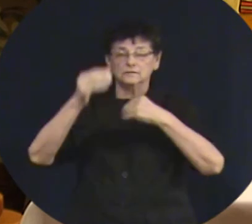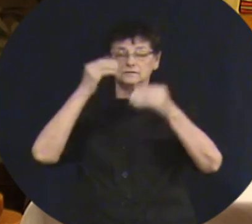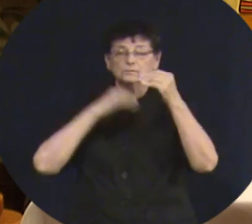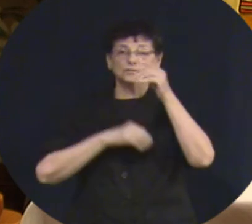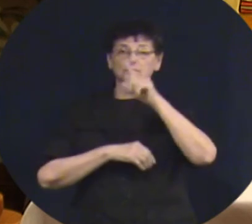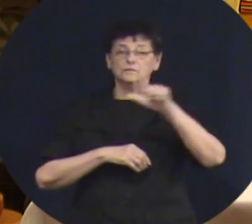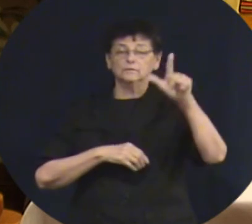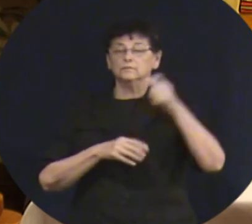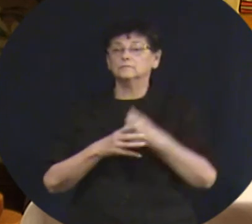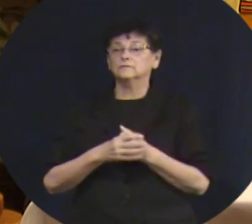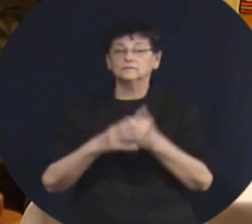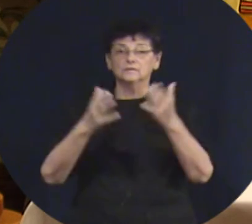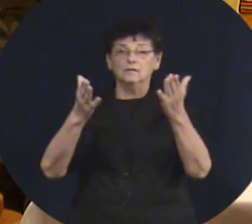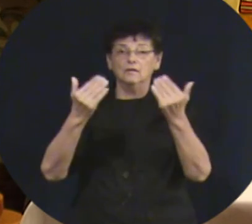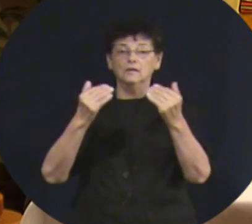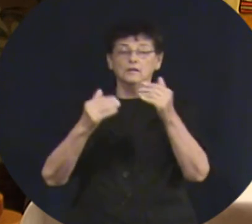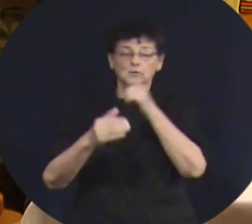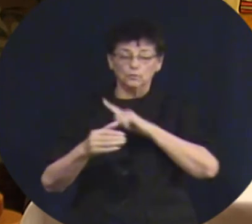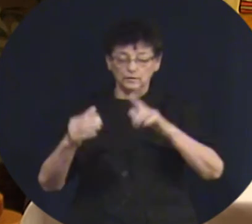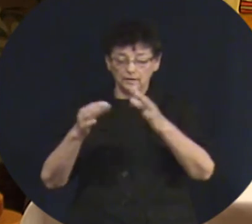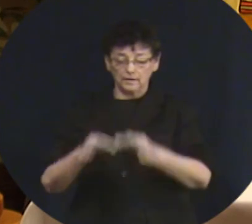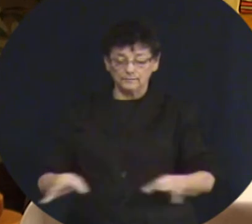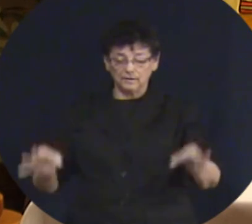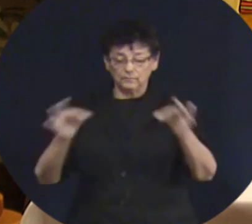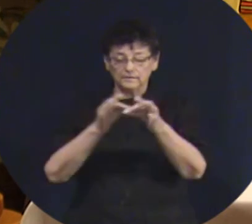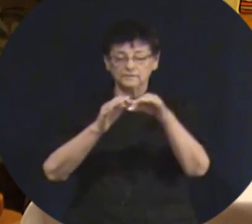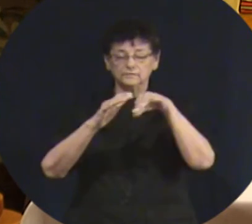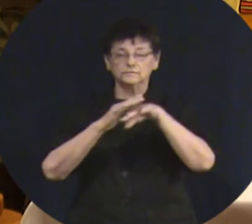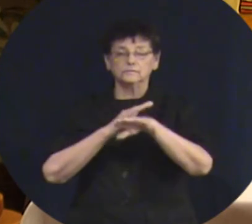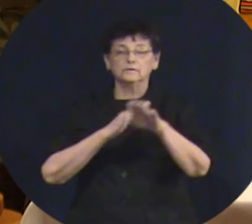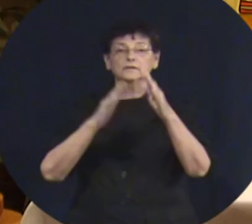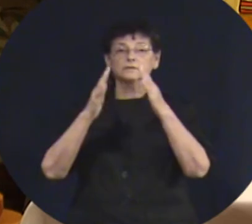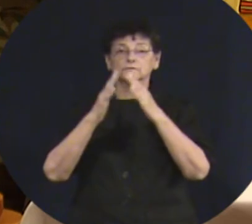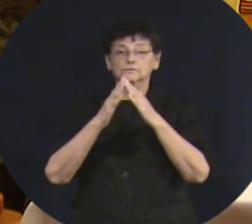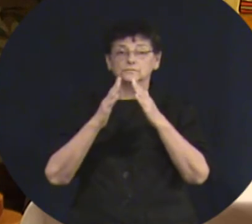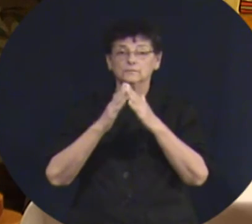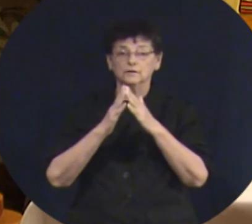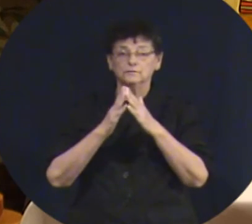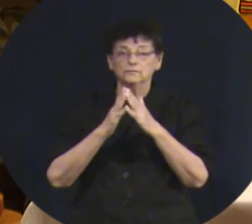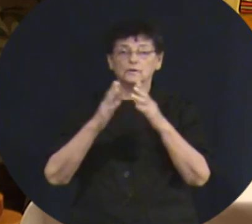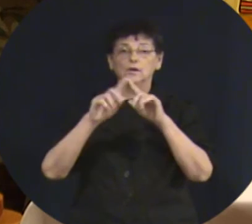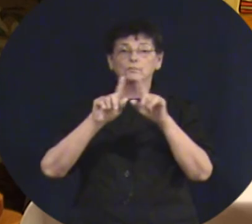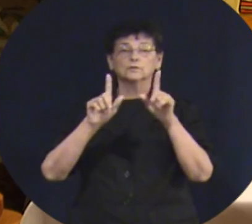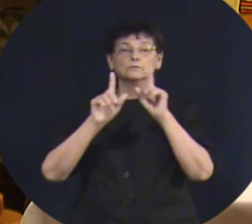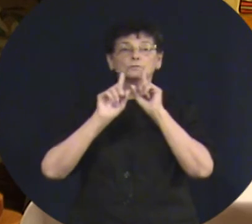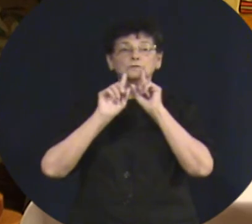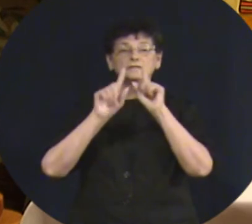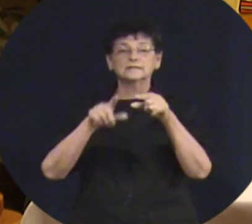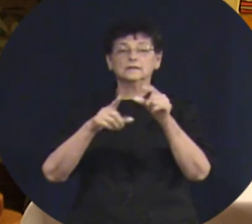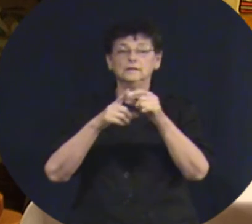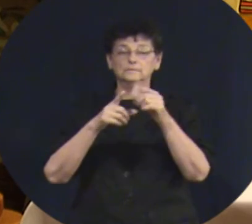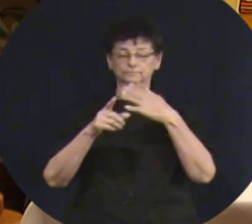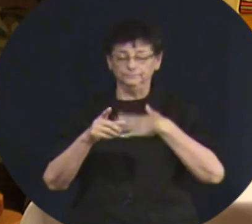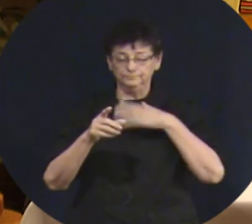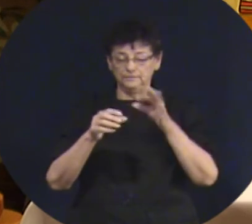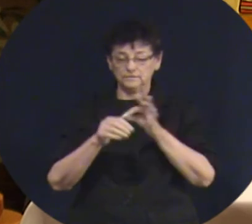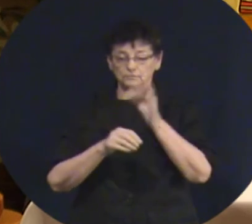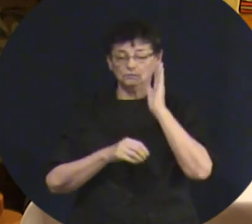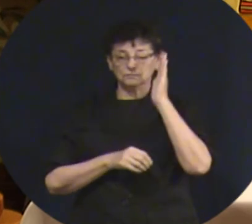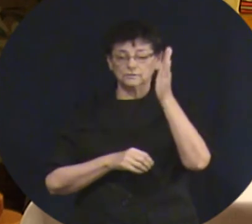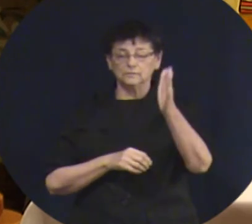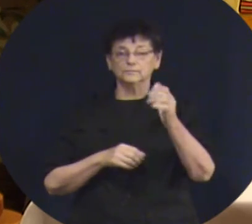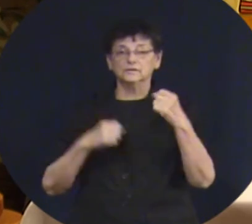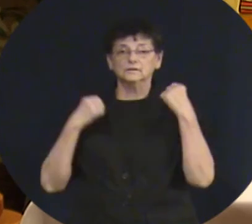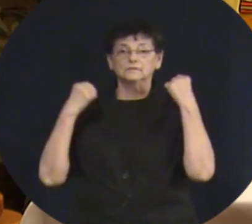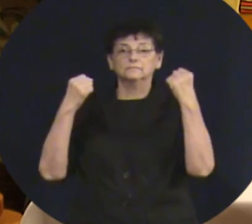to the supper of the Lamb. Lord, I am not worthy that you should enter under my roof, but only say the word and my